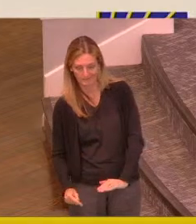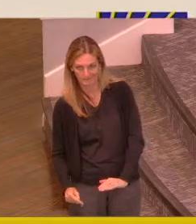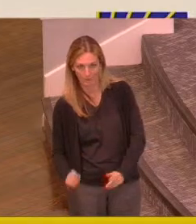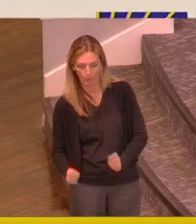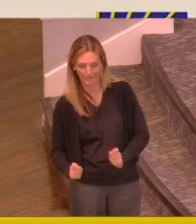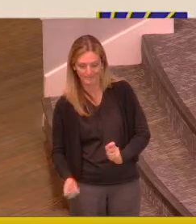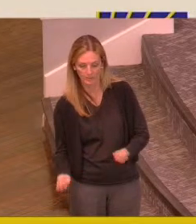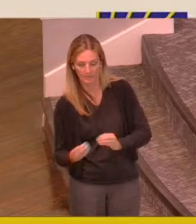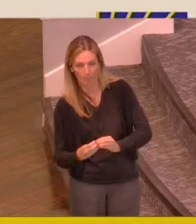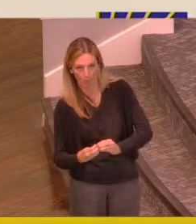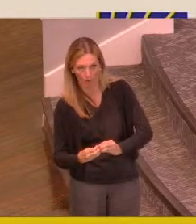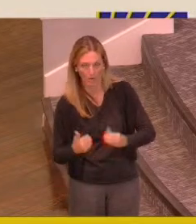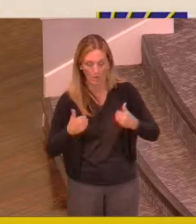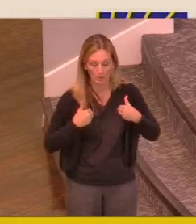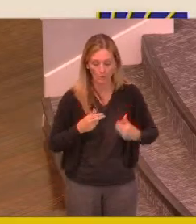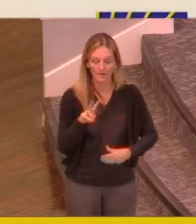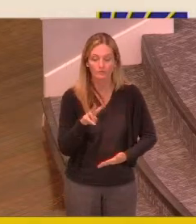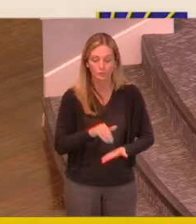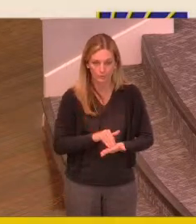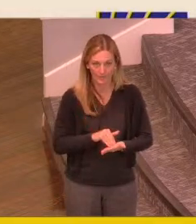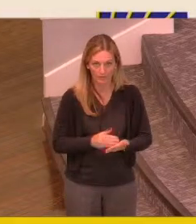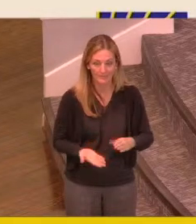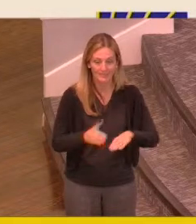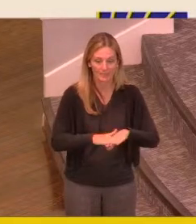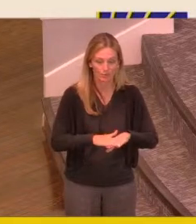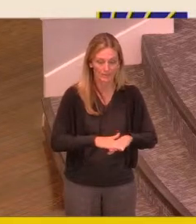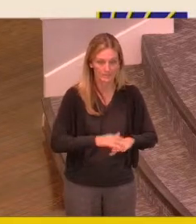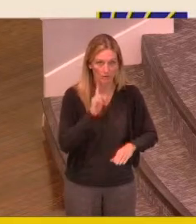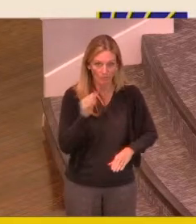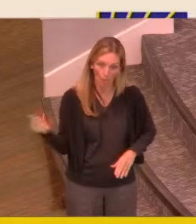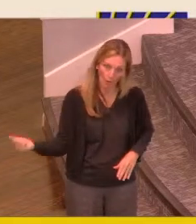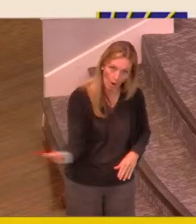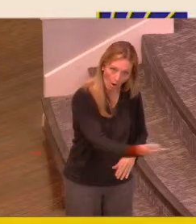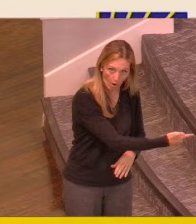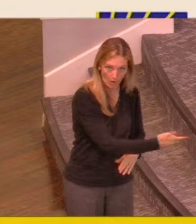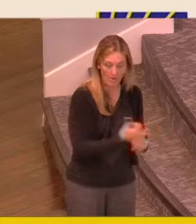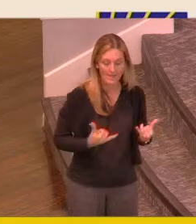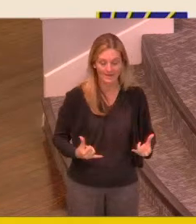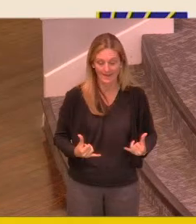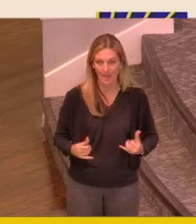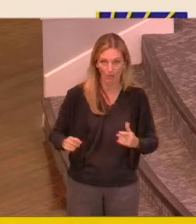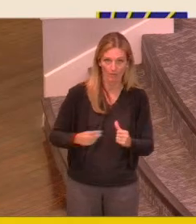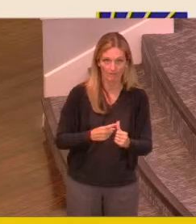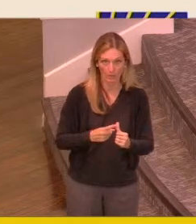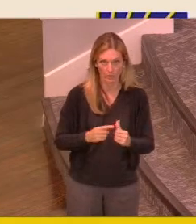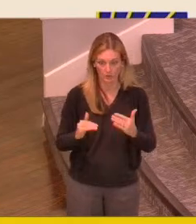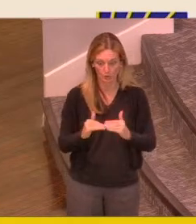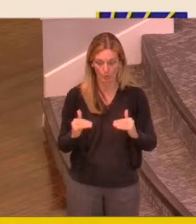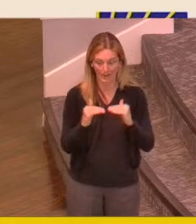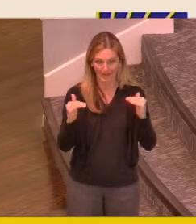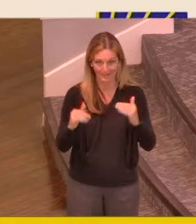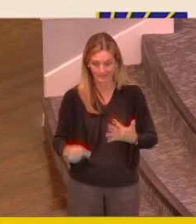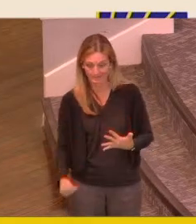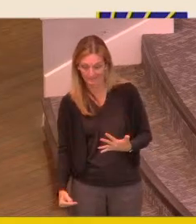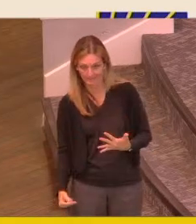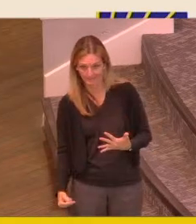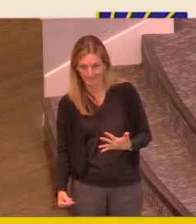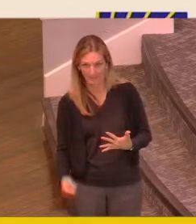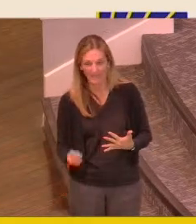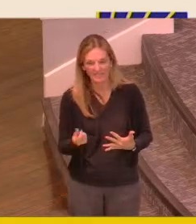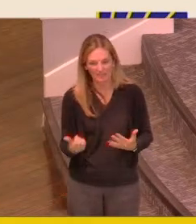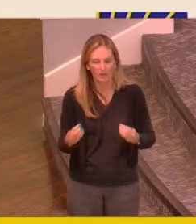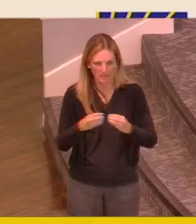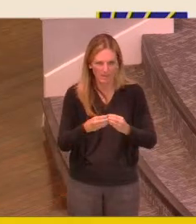you've got a $2,000 increase across the board, but for those first initial grades, it ends up being a little bit more